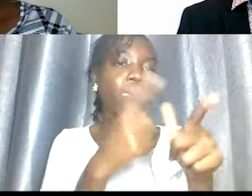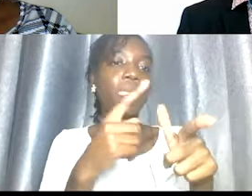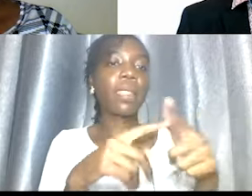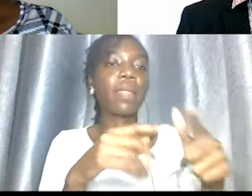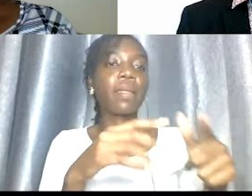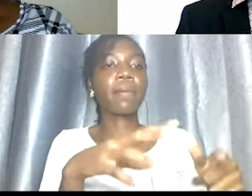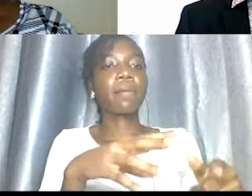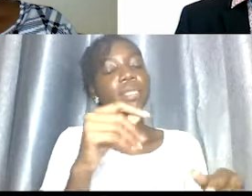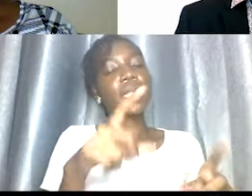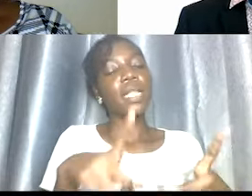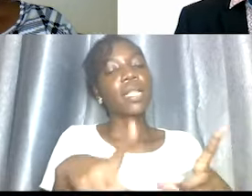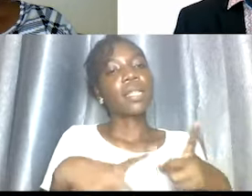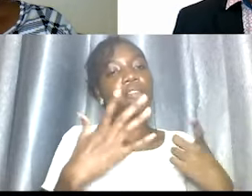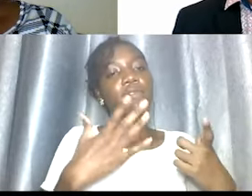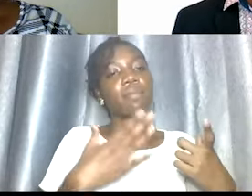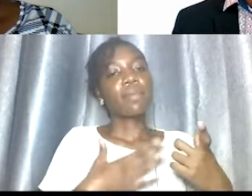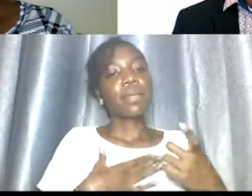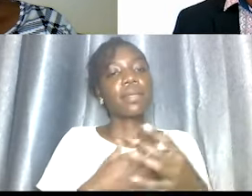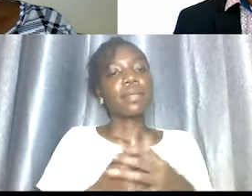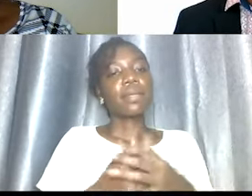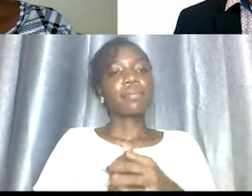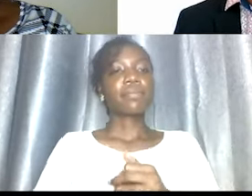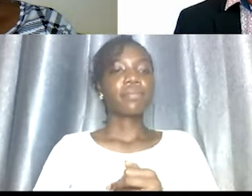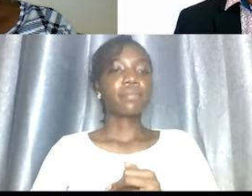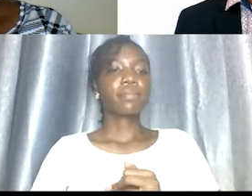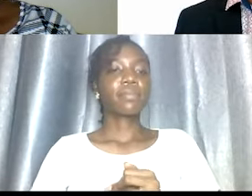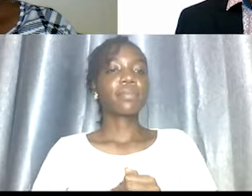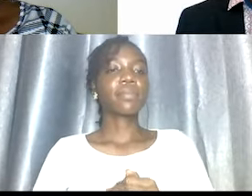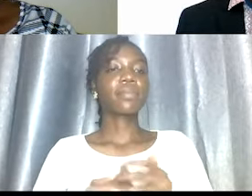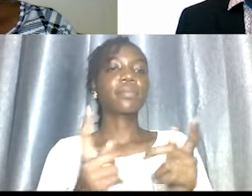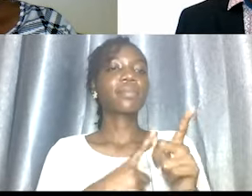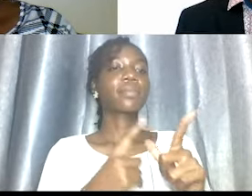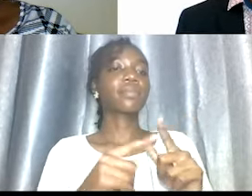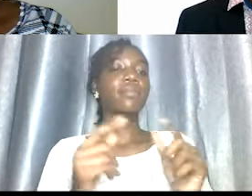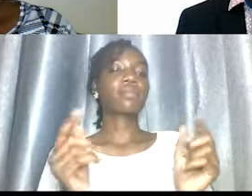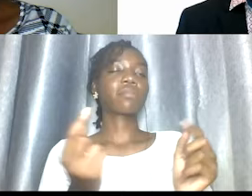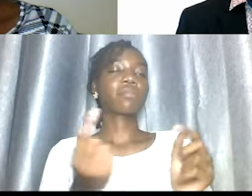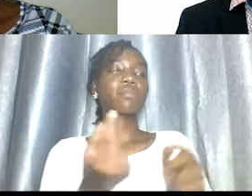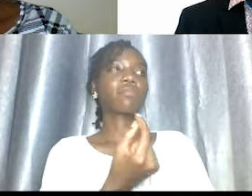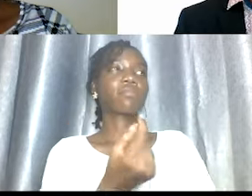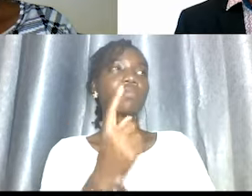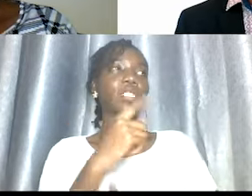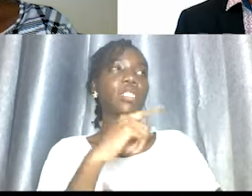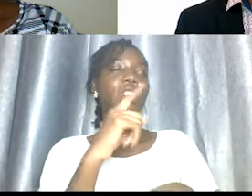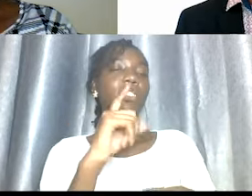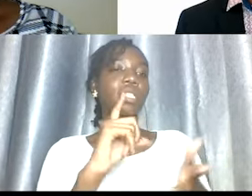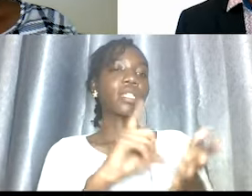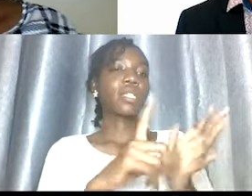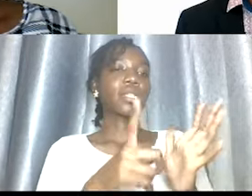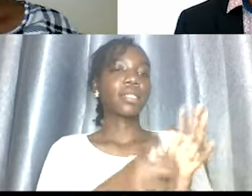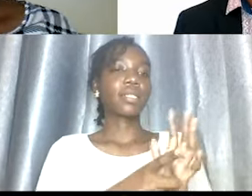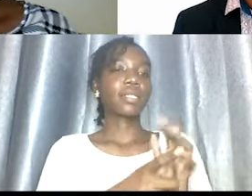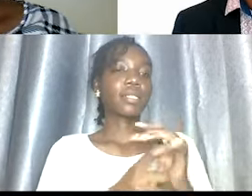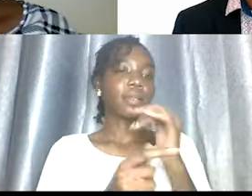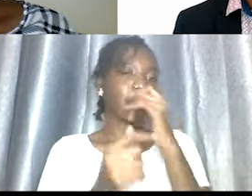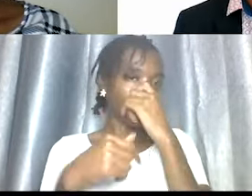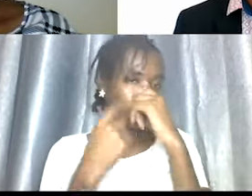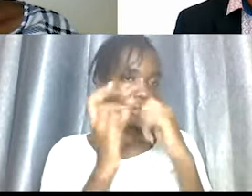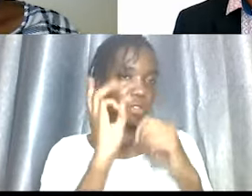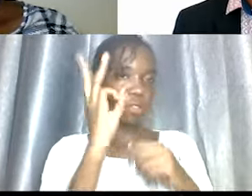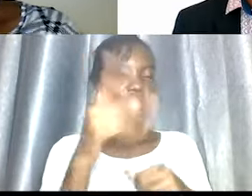eye. A week later, or a few days later, learned from the doctor that you will never see out of your left eye again.